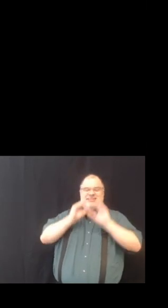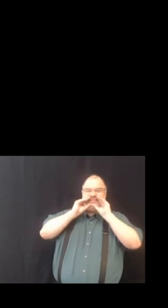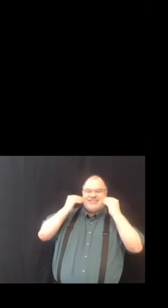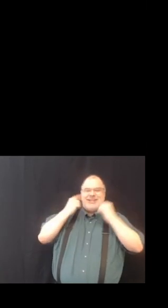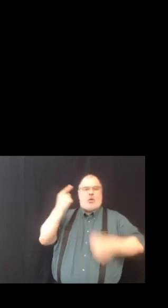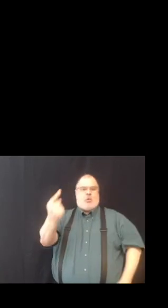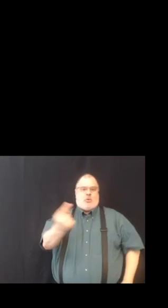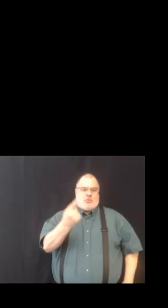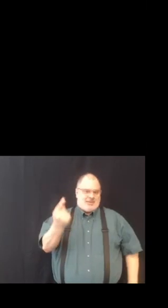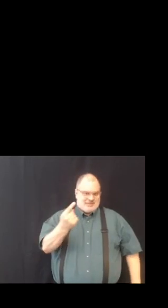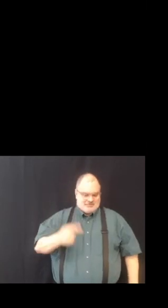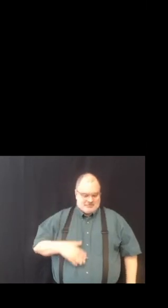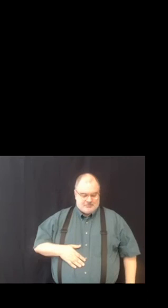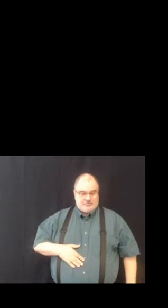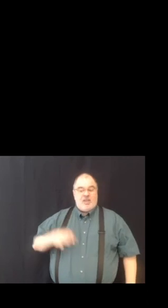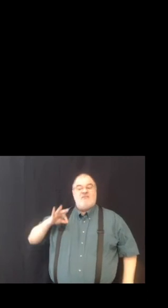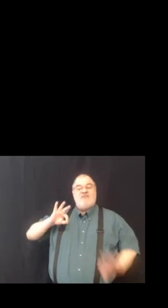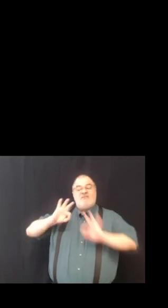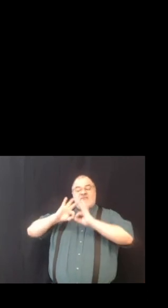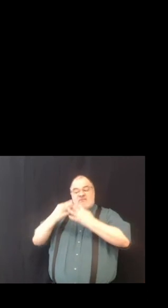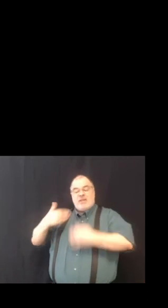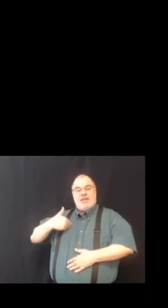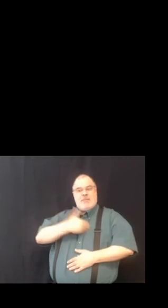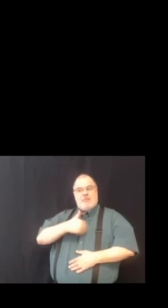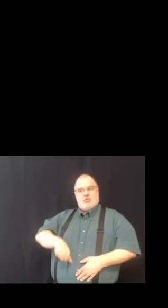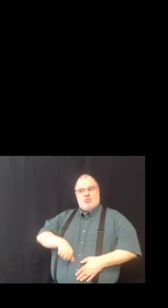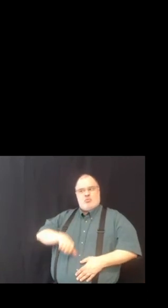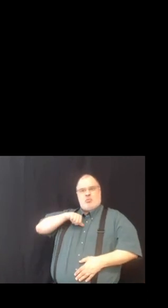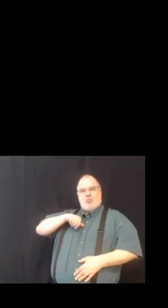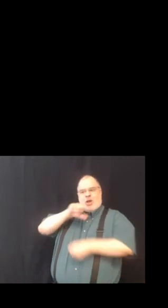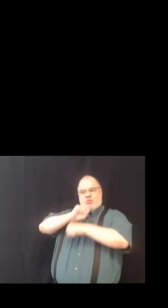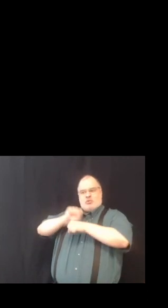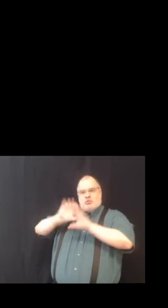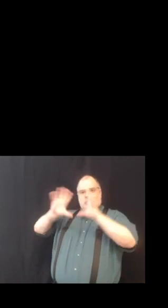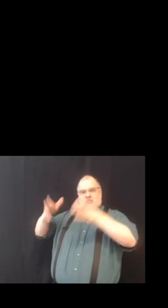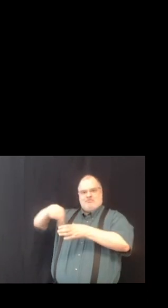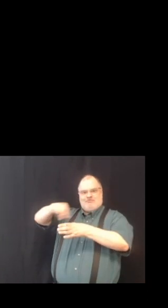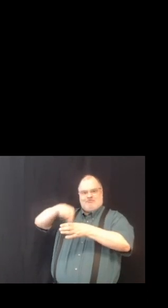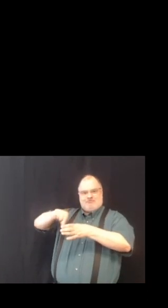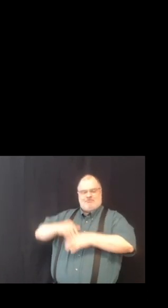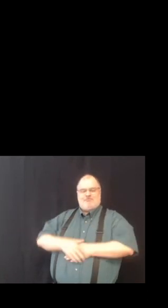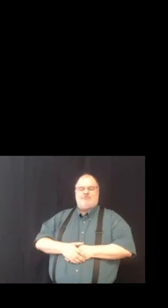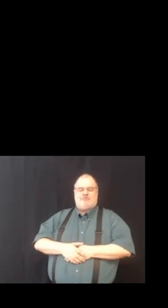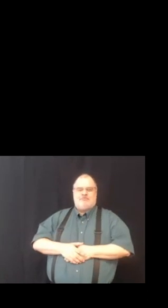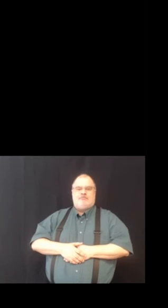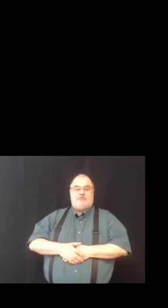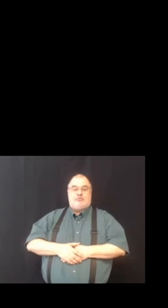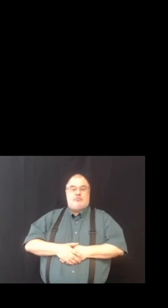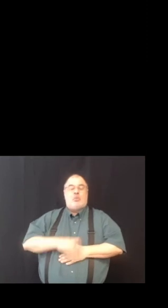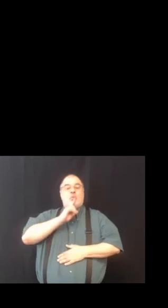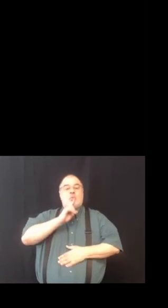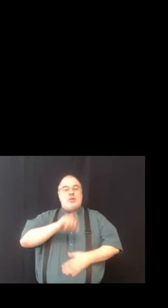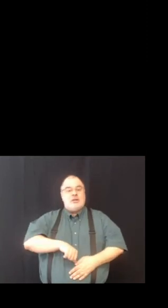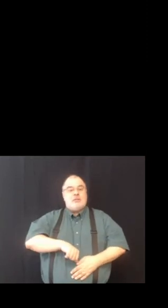family members are very proud to work for Whataburger, and we are proud to have them. We couldn't be prouder of our